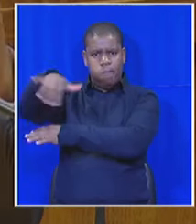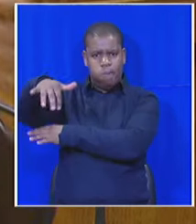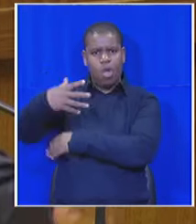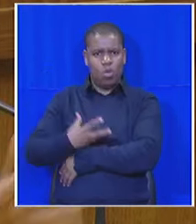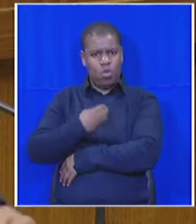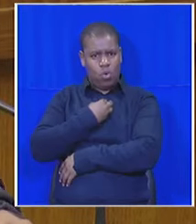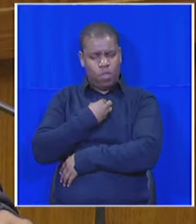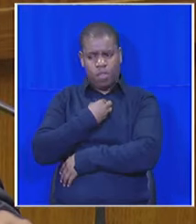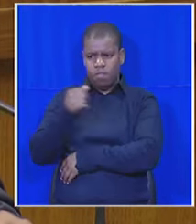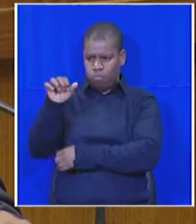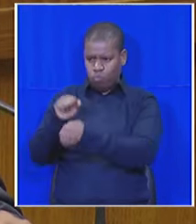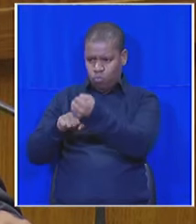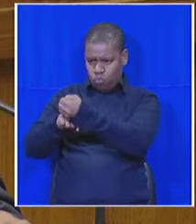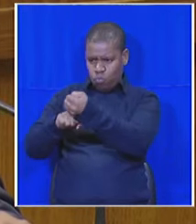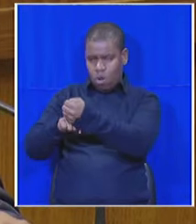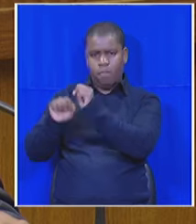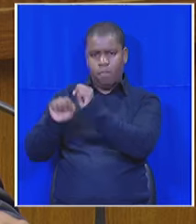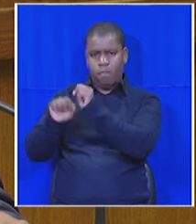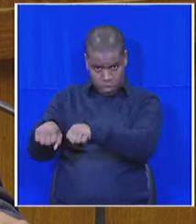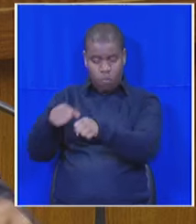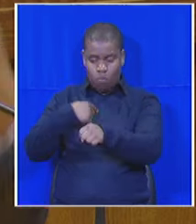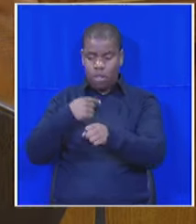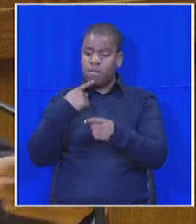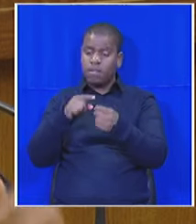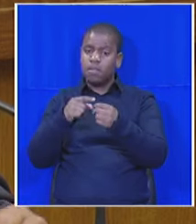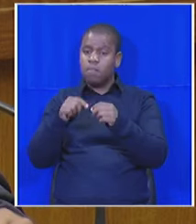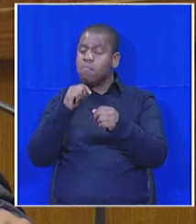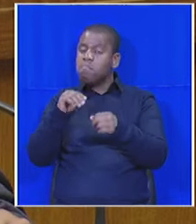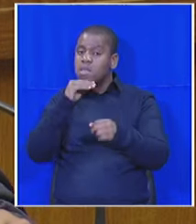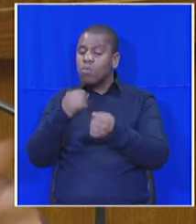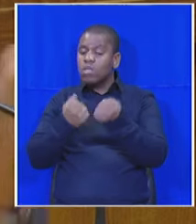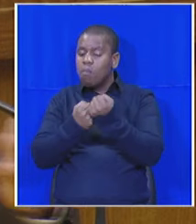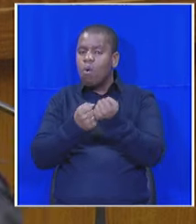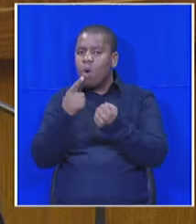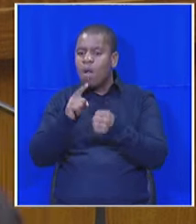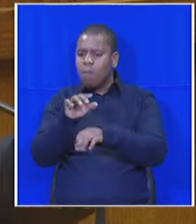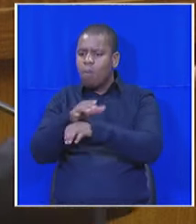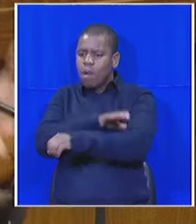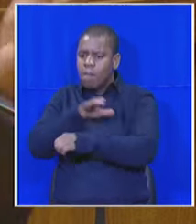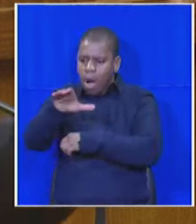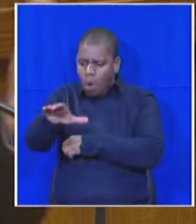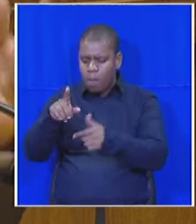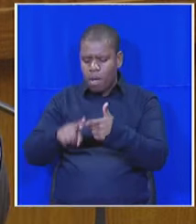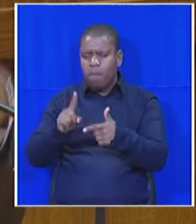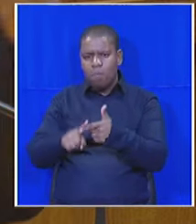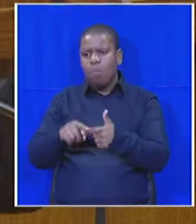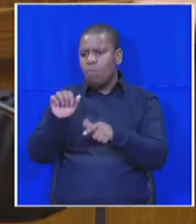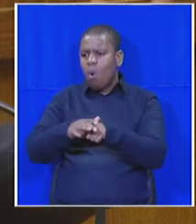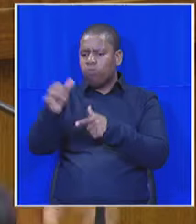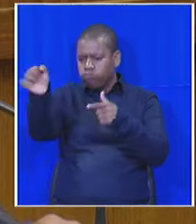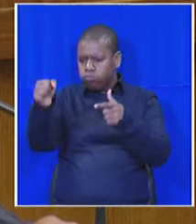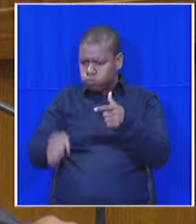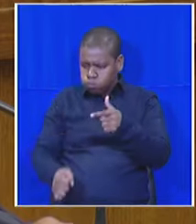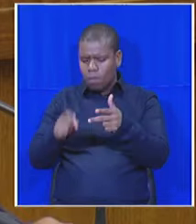development, we are supporting the empowerment of youth, we are supporting job creation, and we are supporting government to actually evaluate